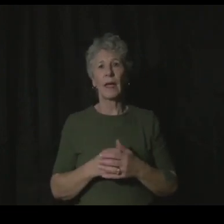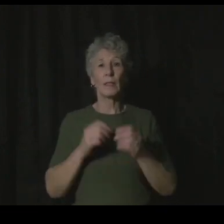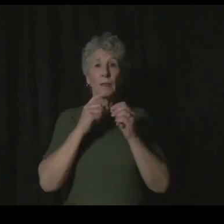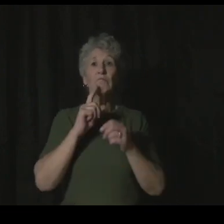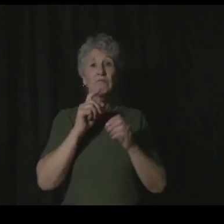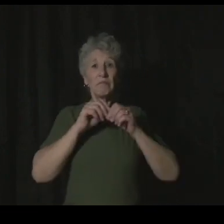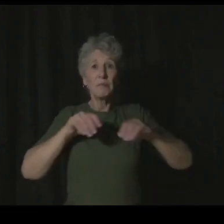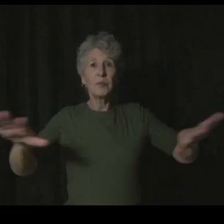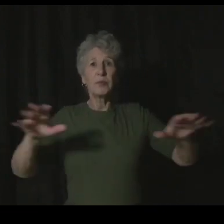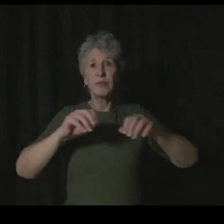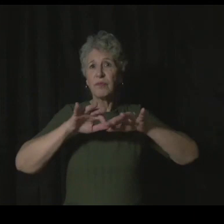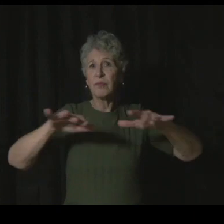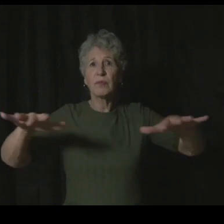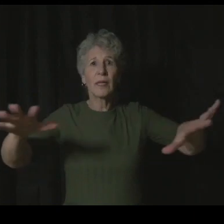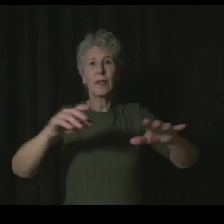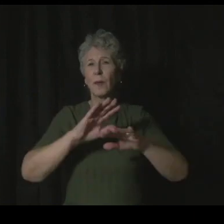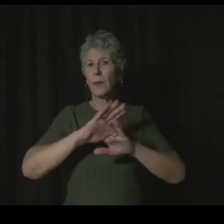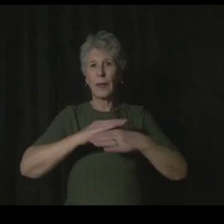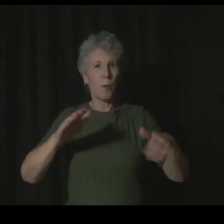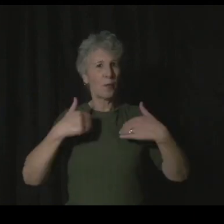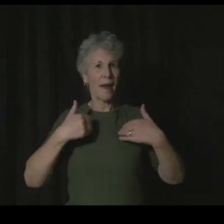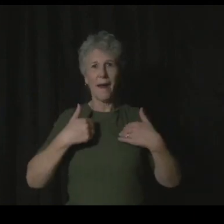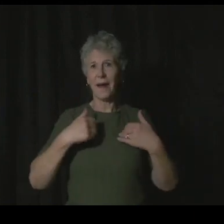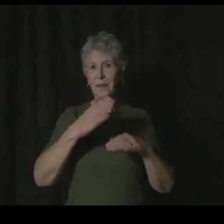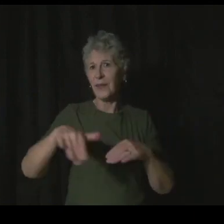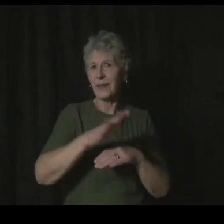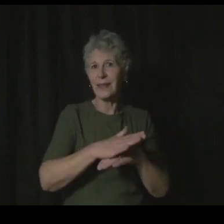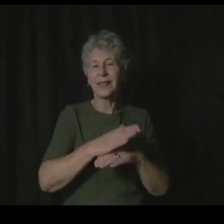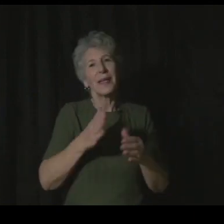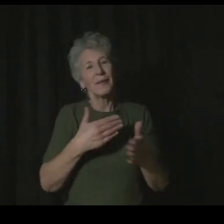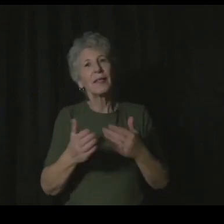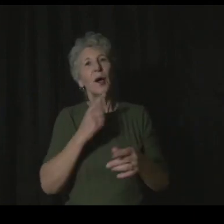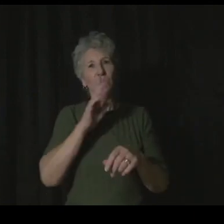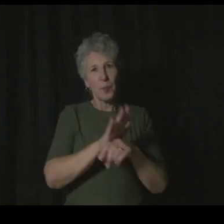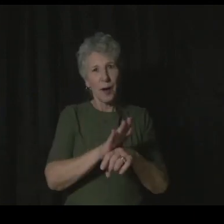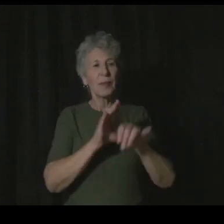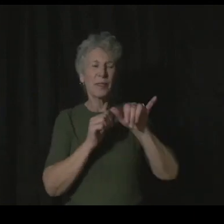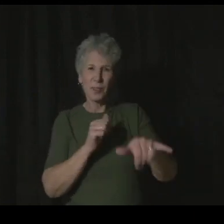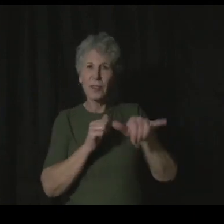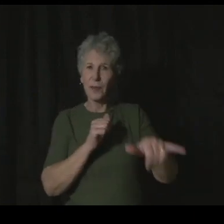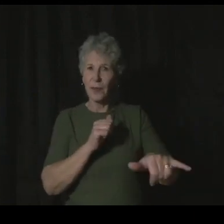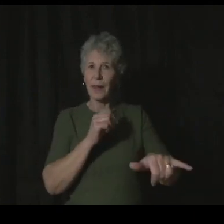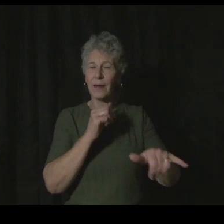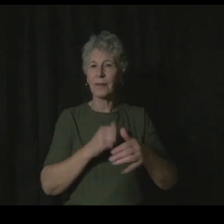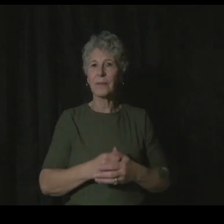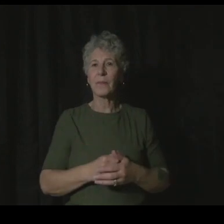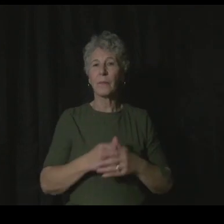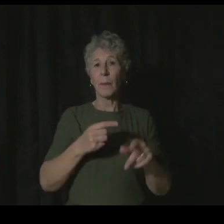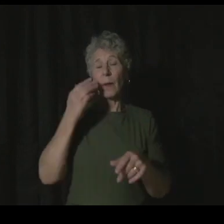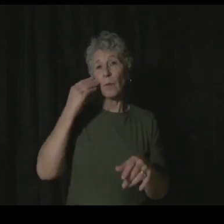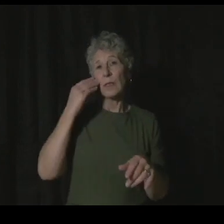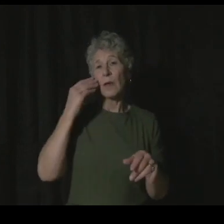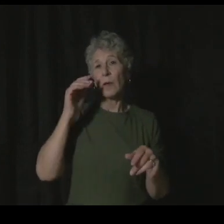dispersion, where they will not have the possession of the land, although the promises are still theirs. And we know